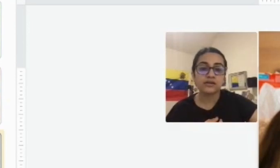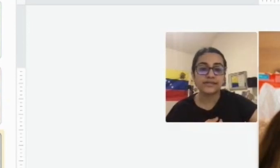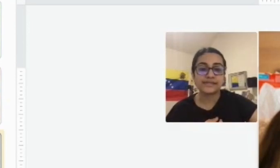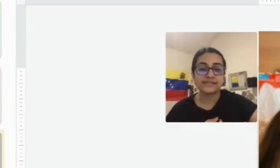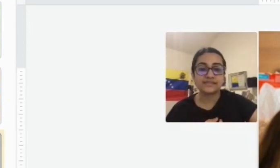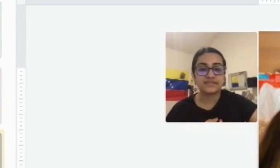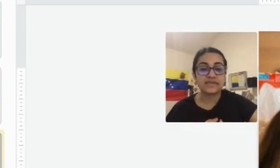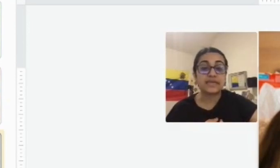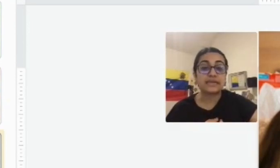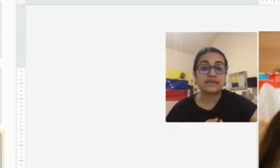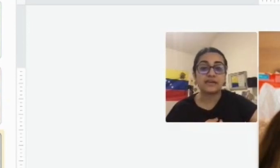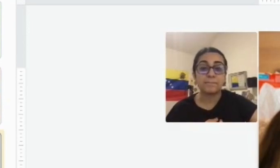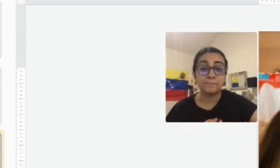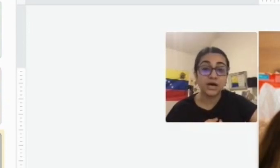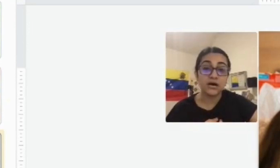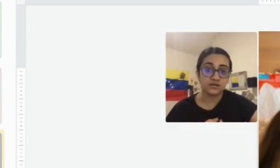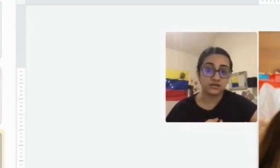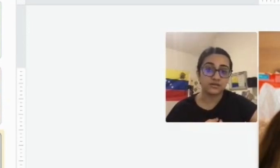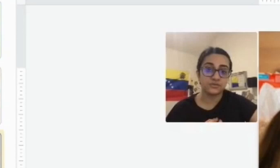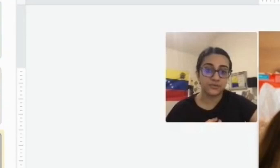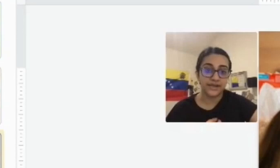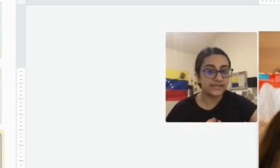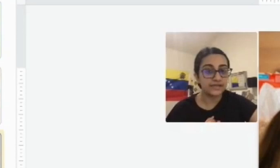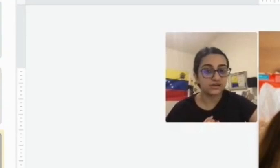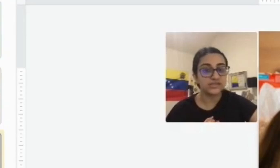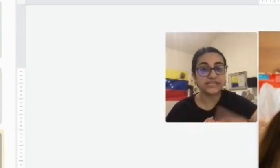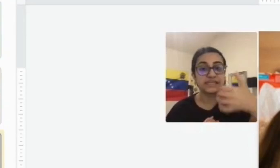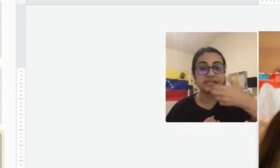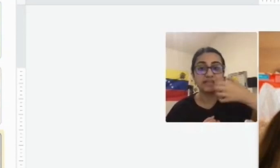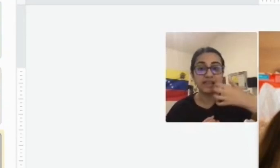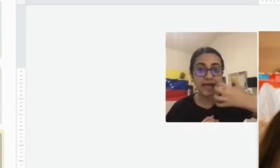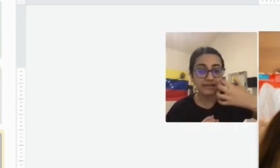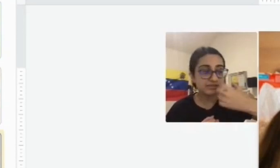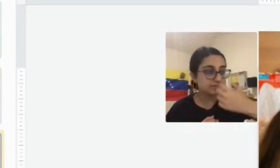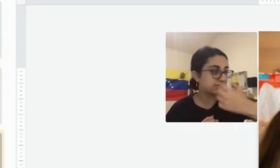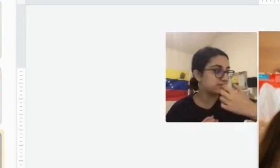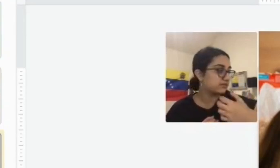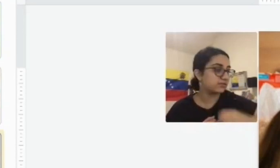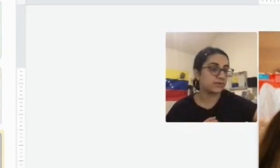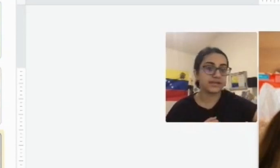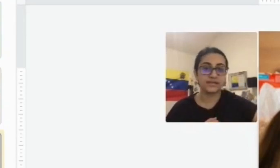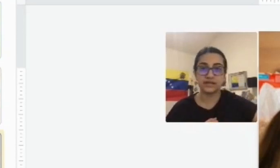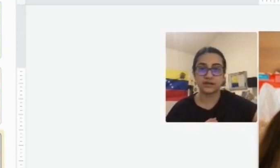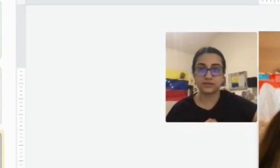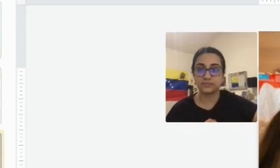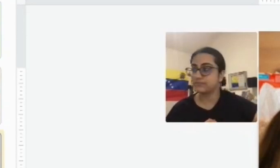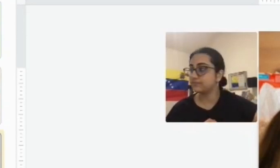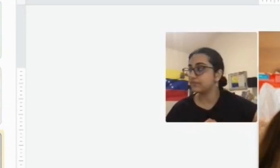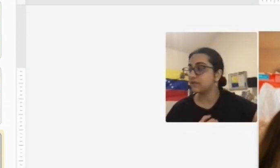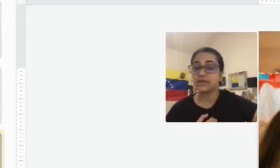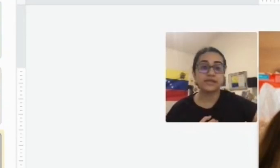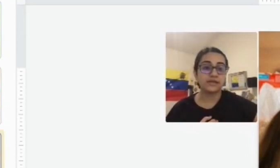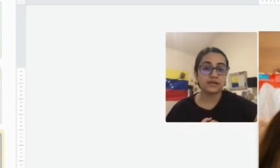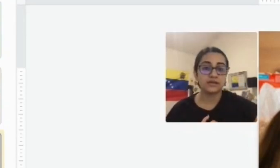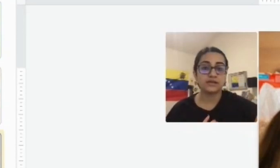What color is the mug right here? The glass right here.